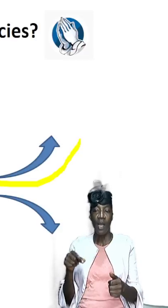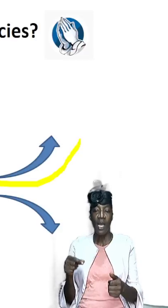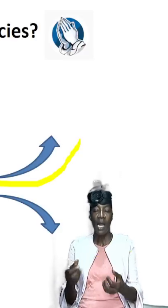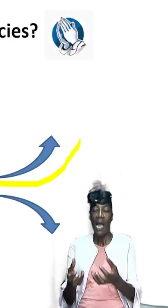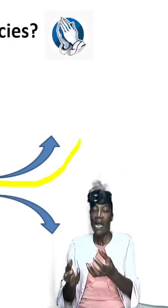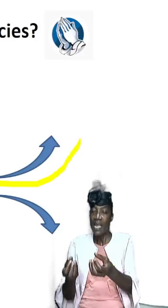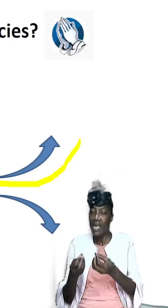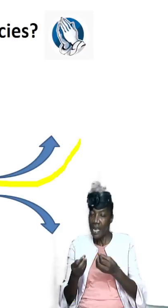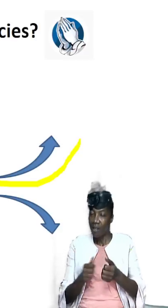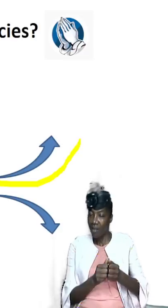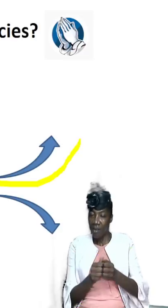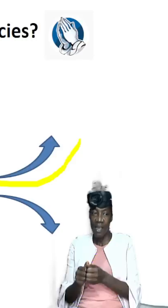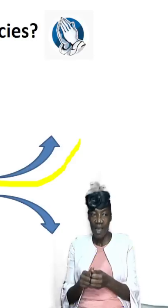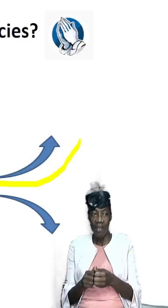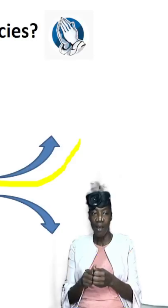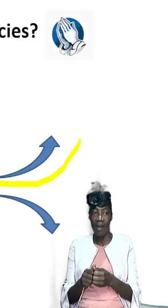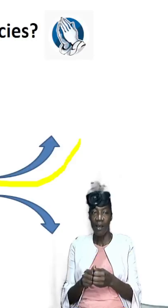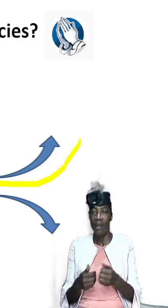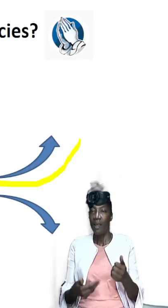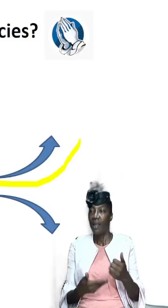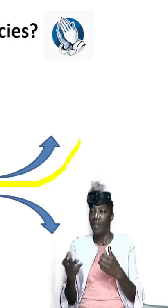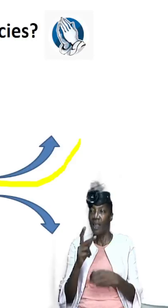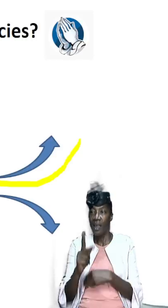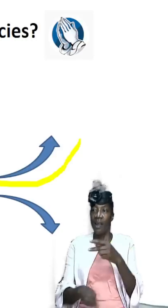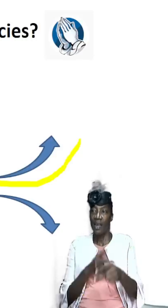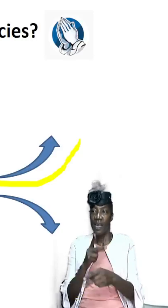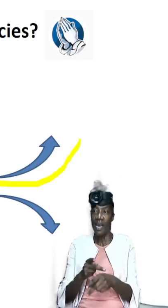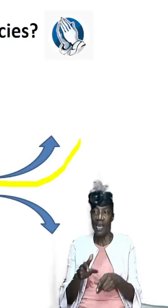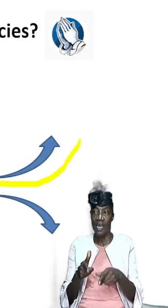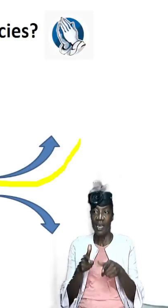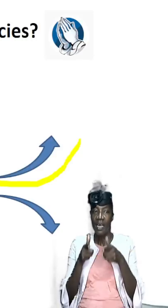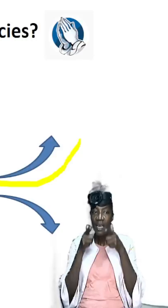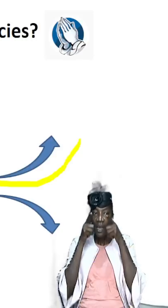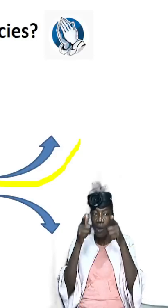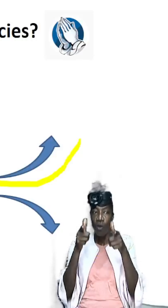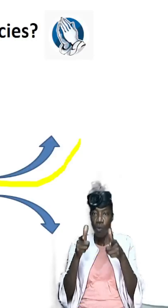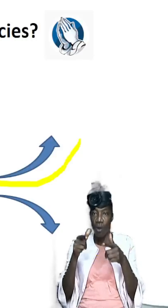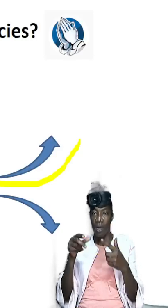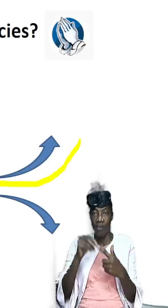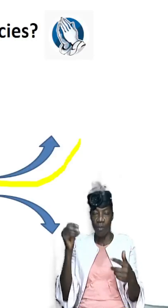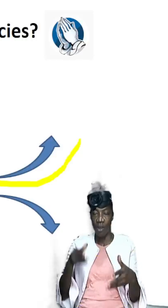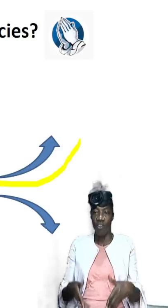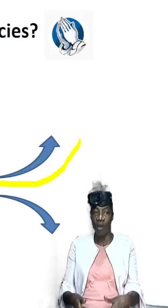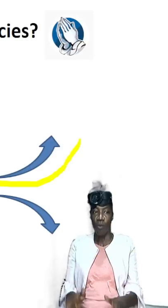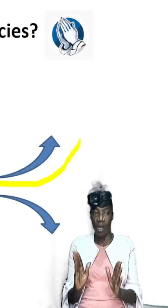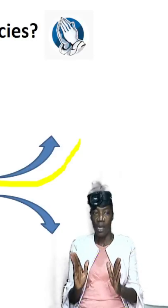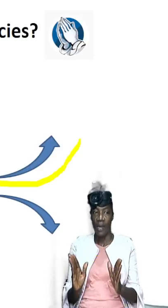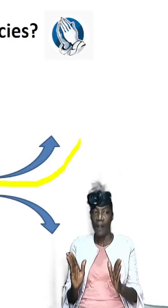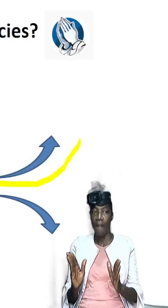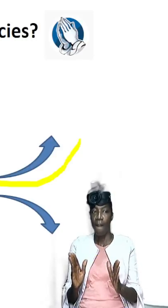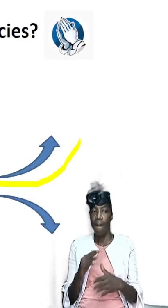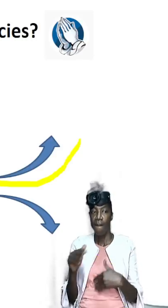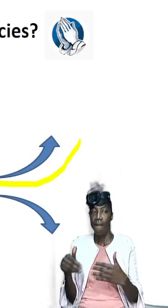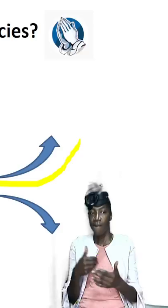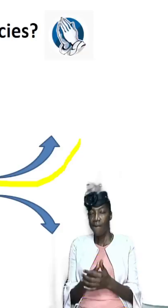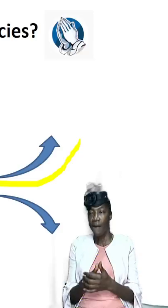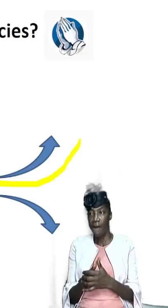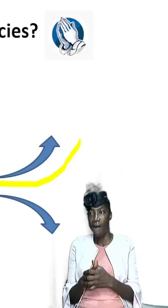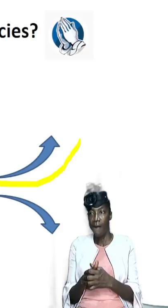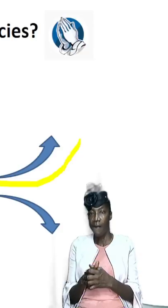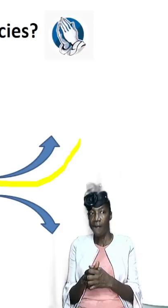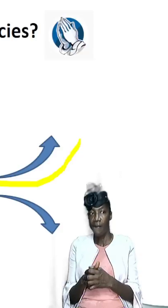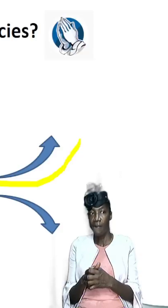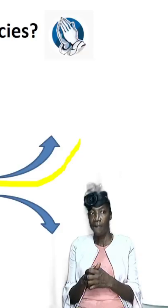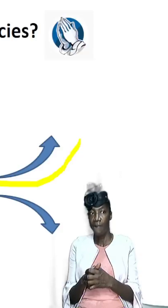after their kind, and they will look a particular way, yes. And all of those that